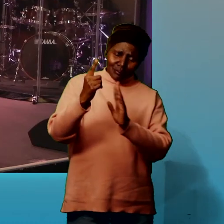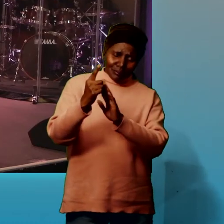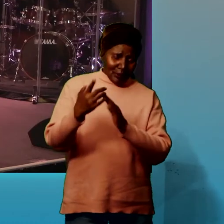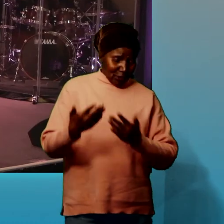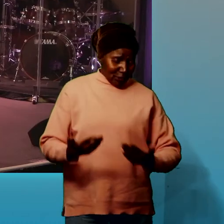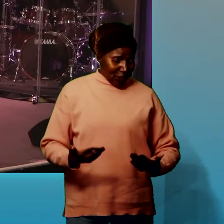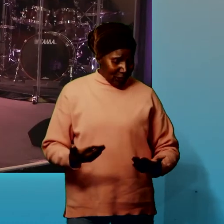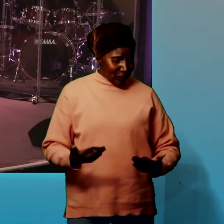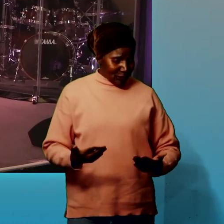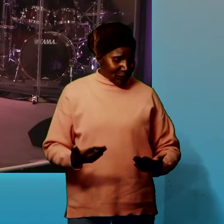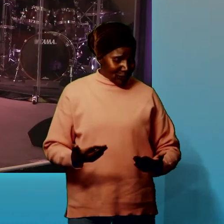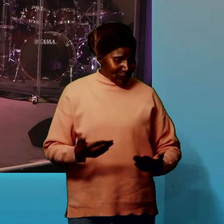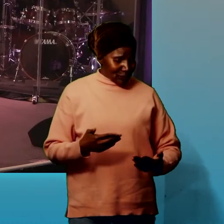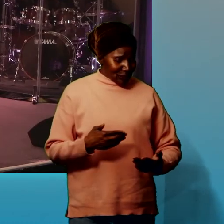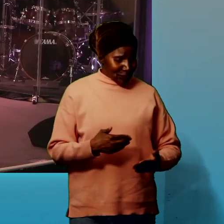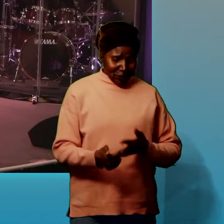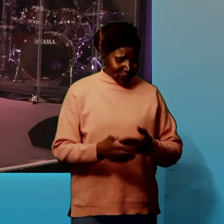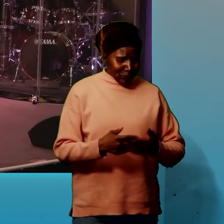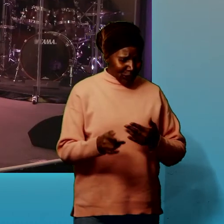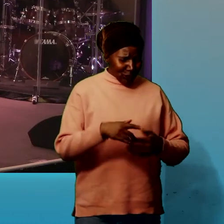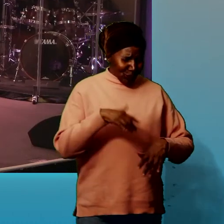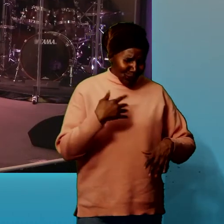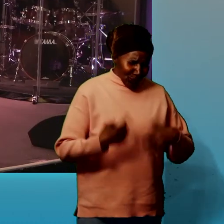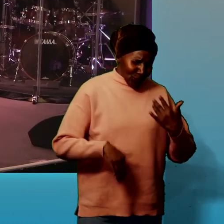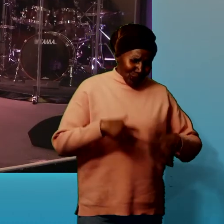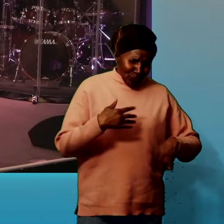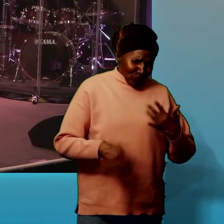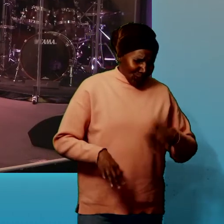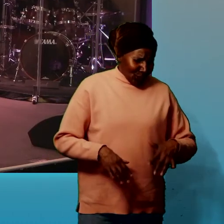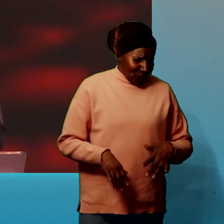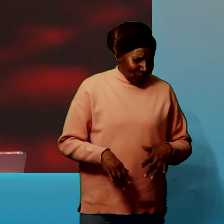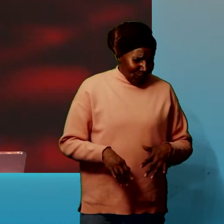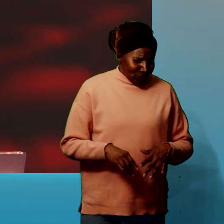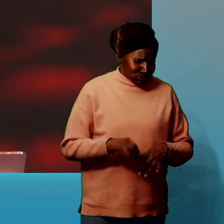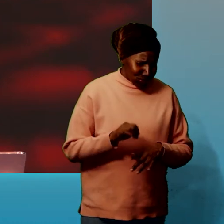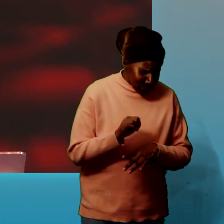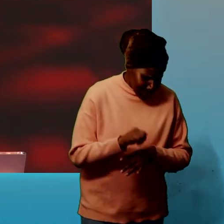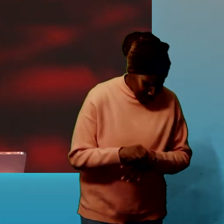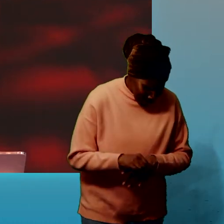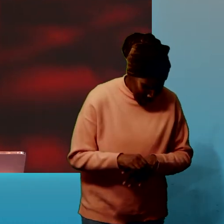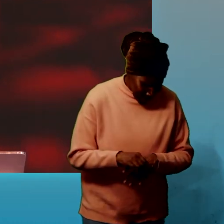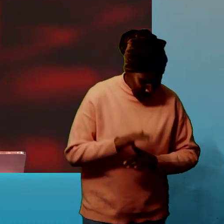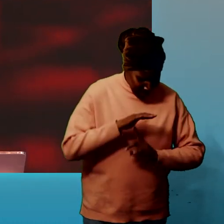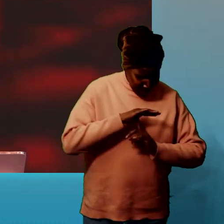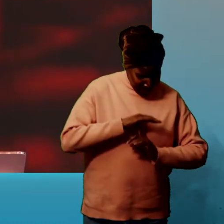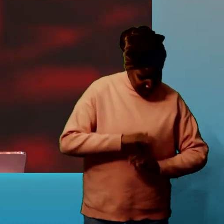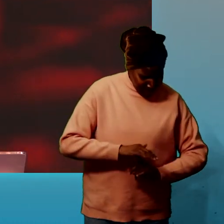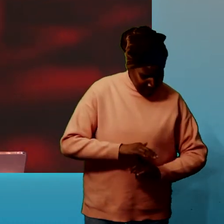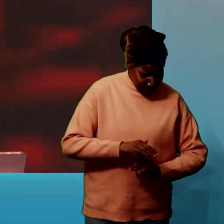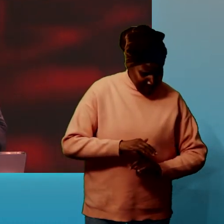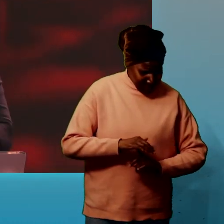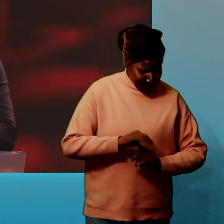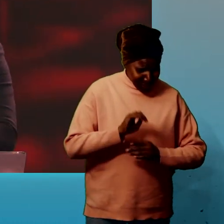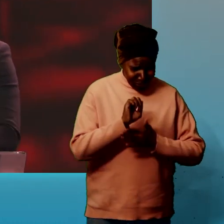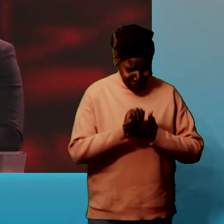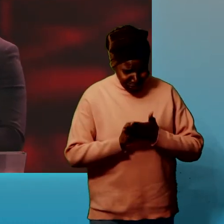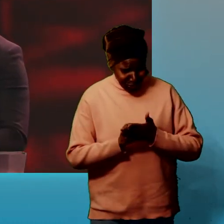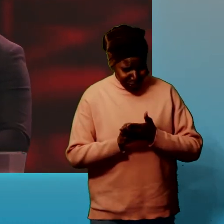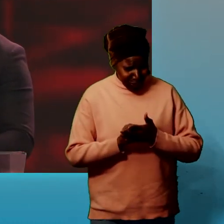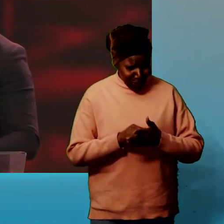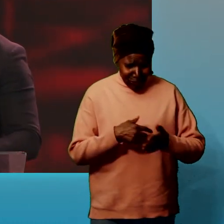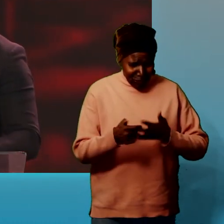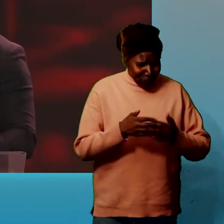own brokenness, maybe in brokenness, problem with your body, brokenness with your